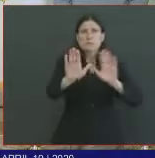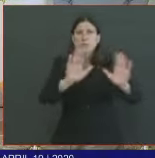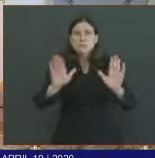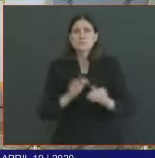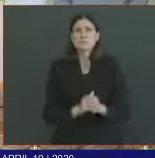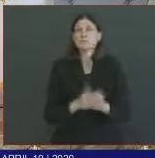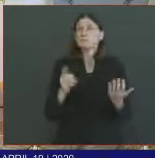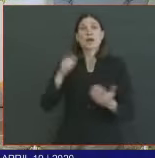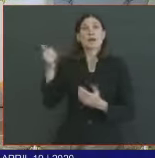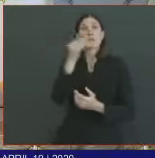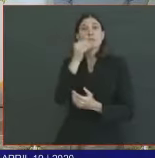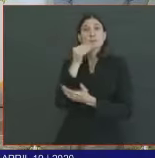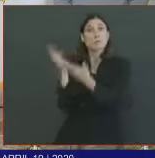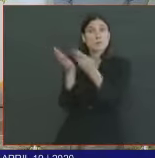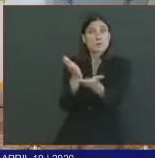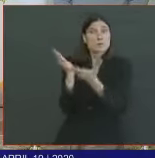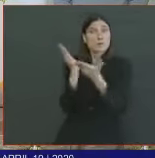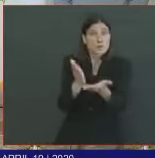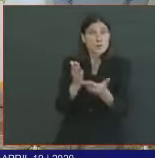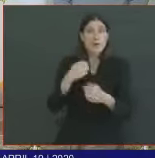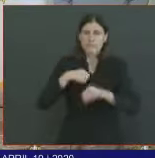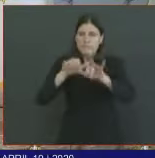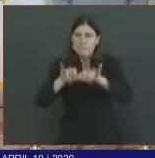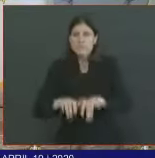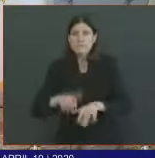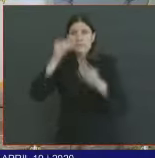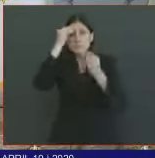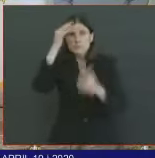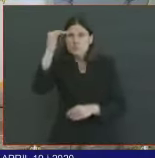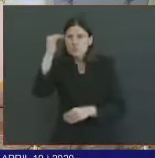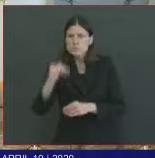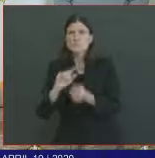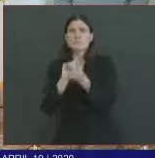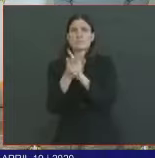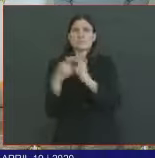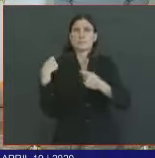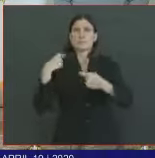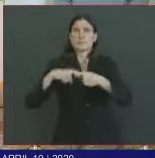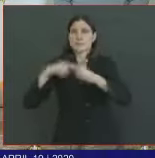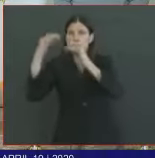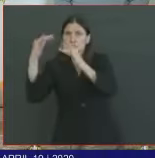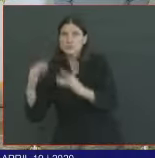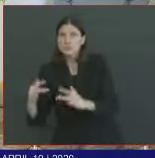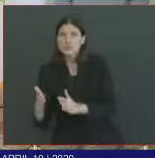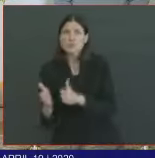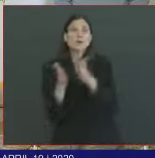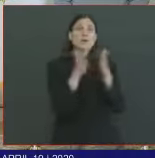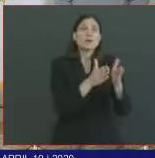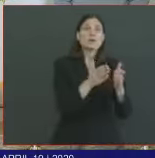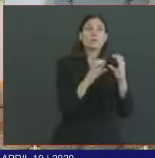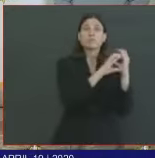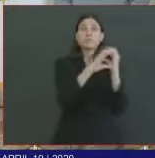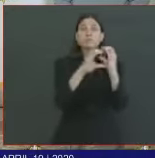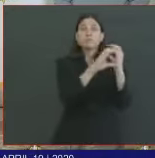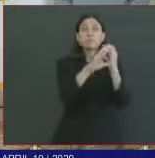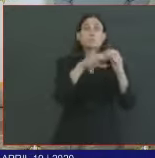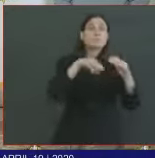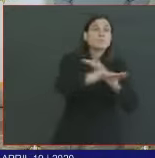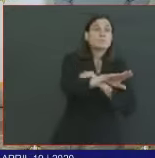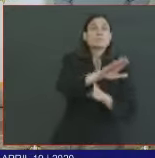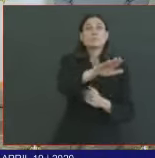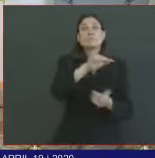quarantine, more mobile testing, better access to health care? So we're going to be spending a lot more time